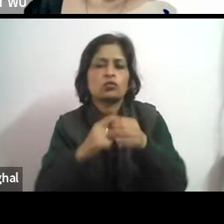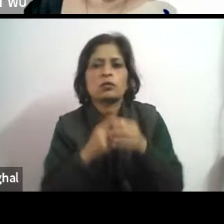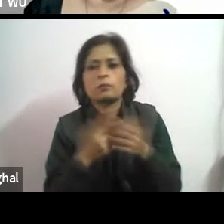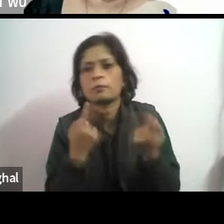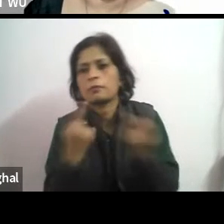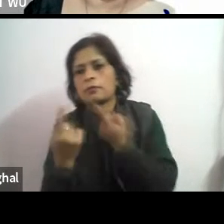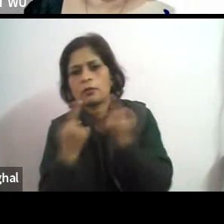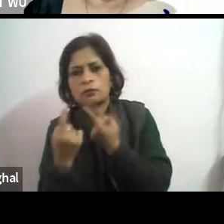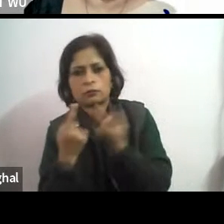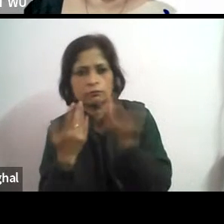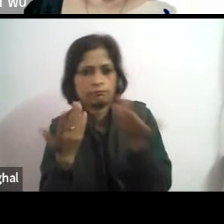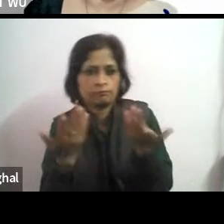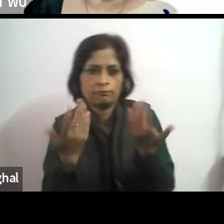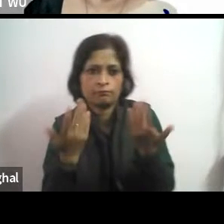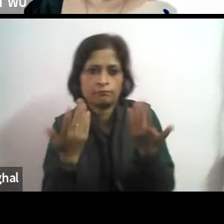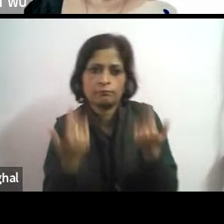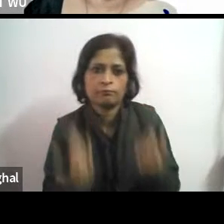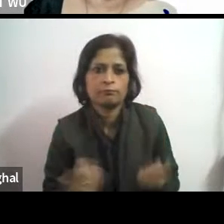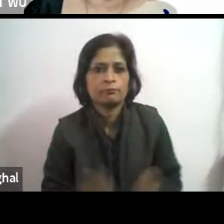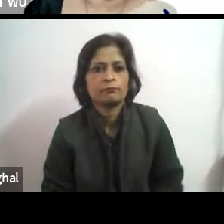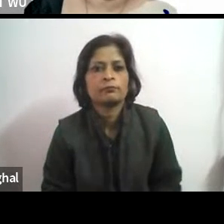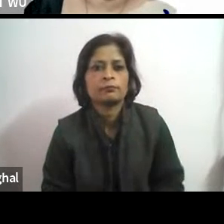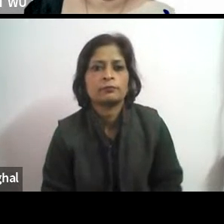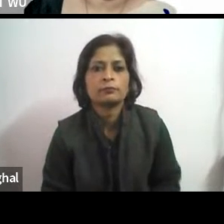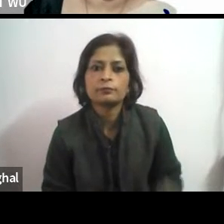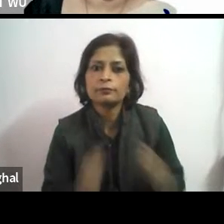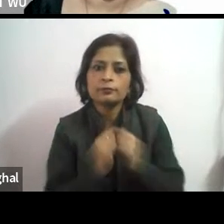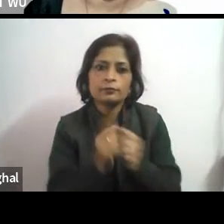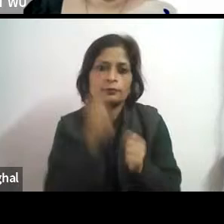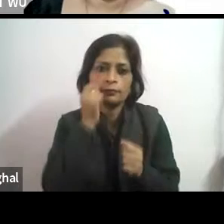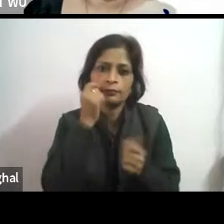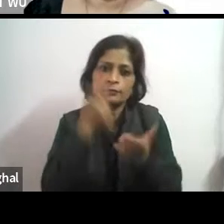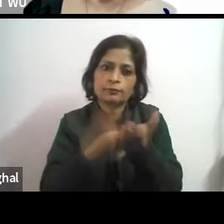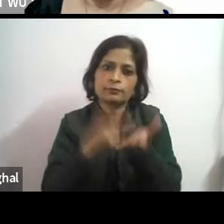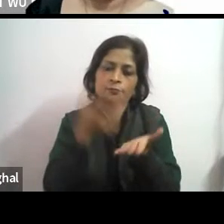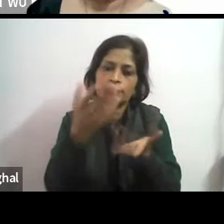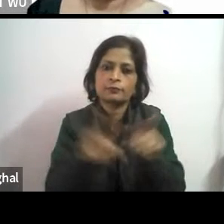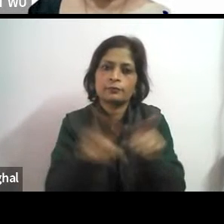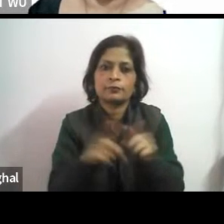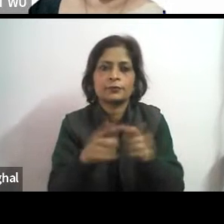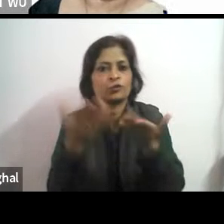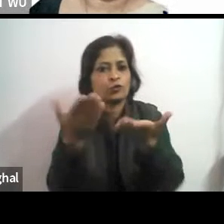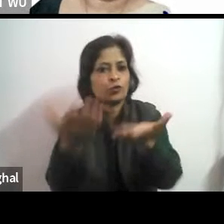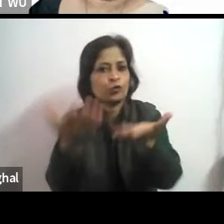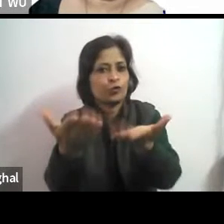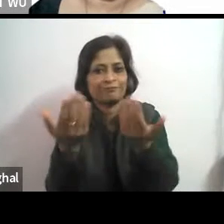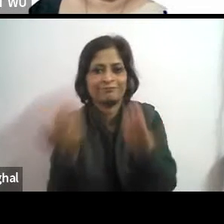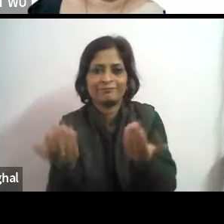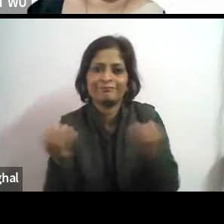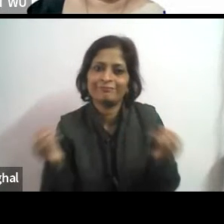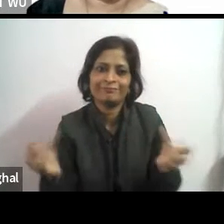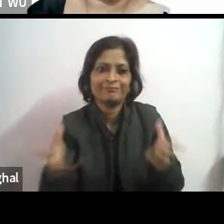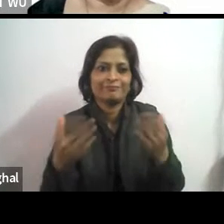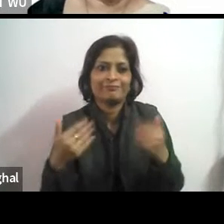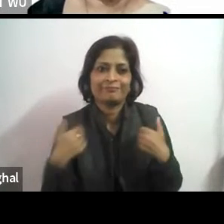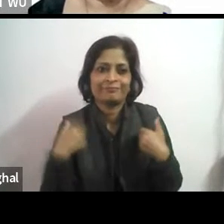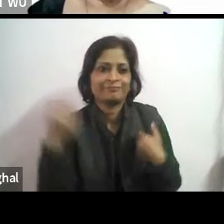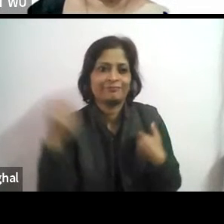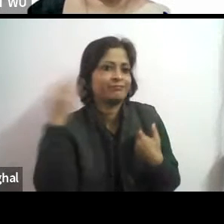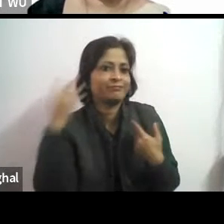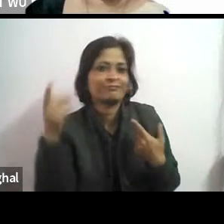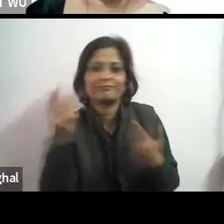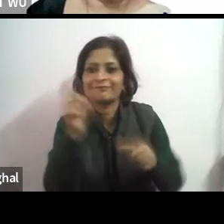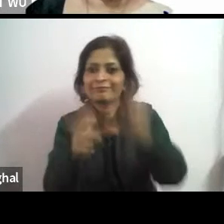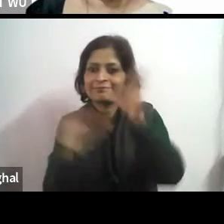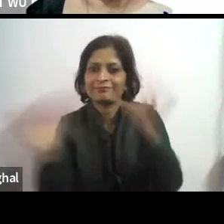the participants. So with that, Professor Rose, the stage is yours, and I'm ready to listen along with